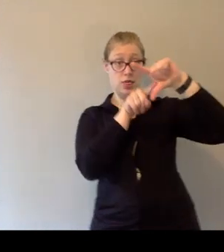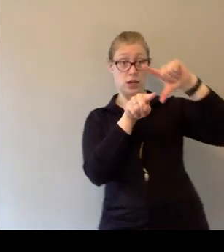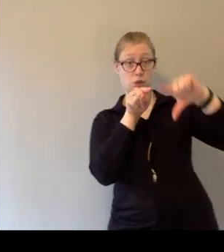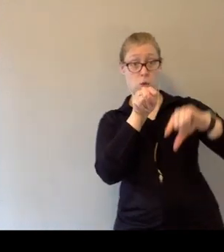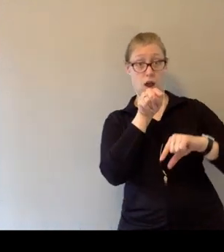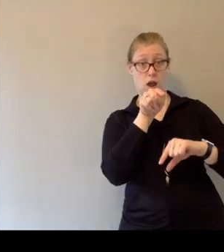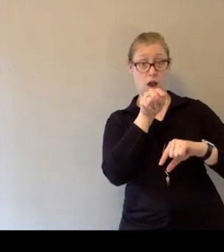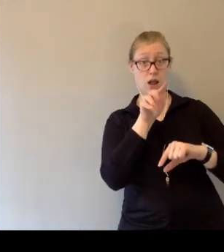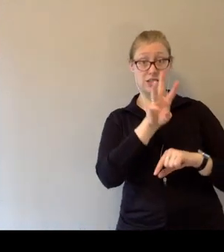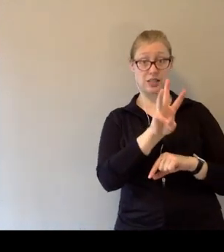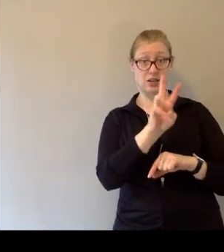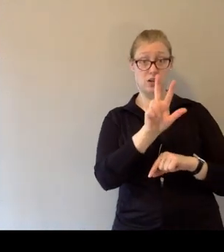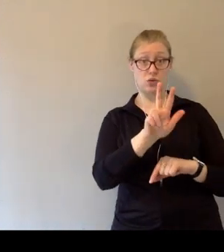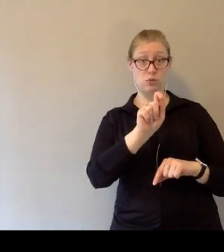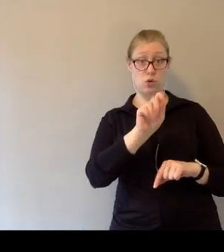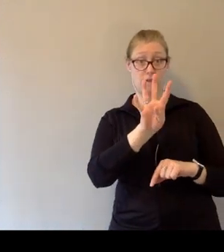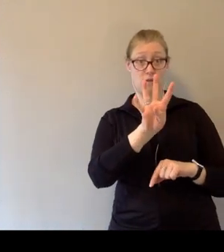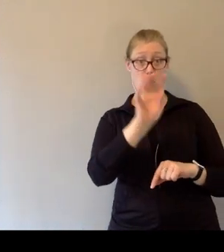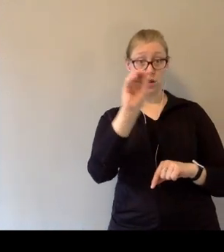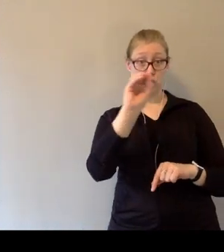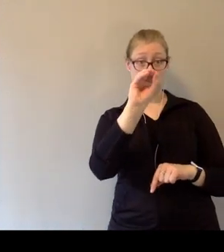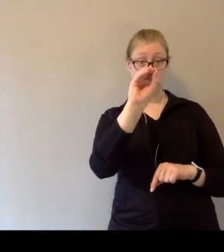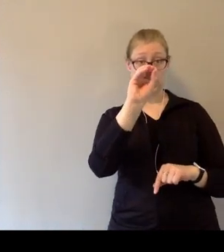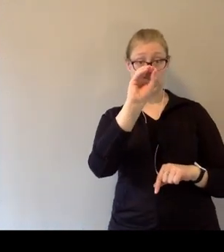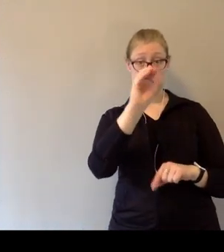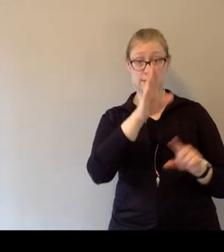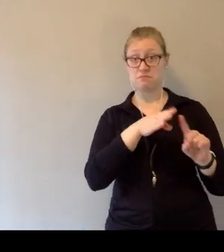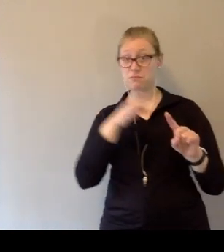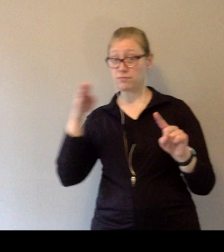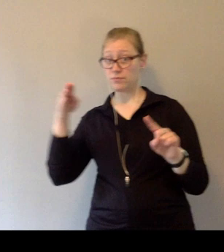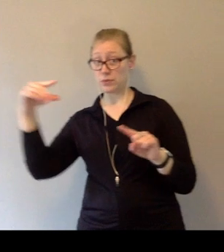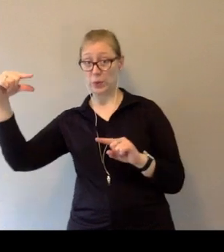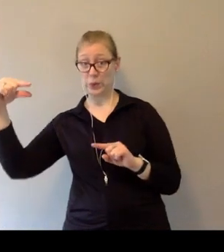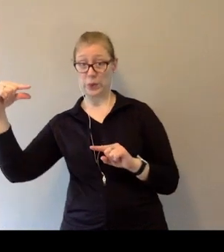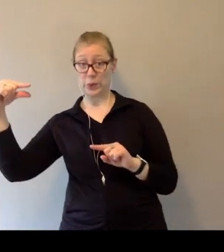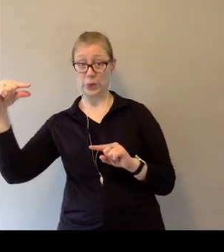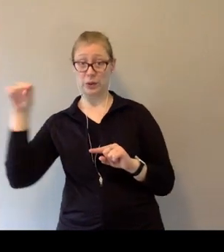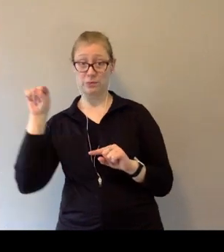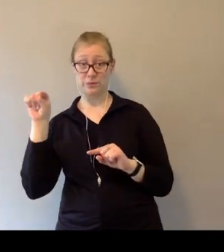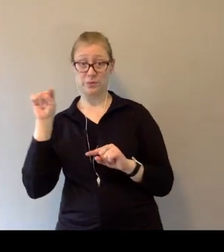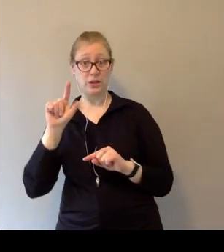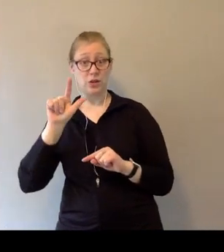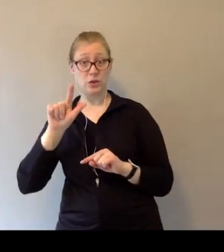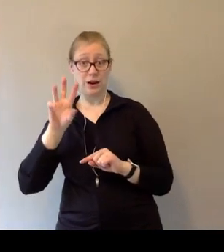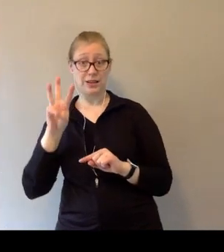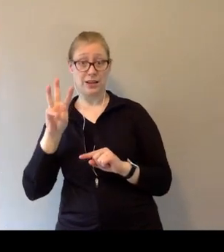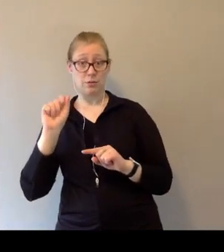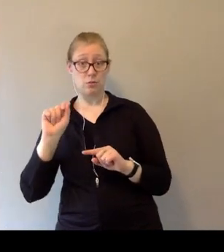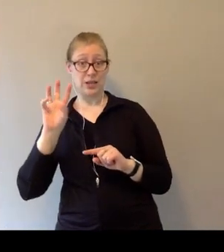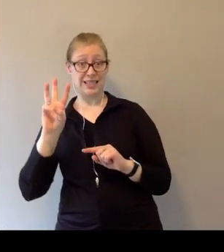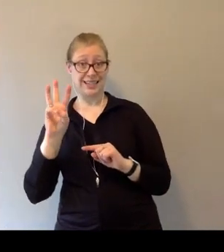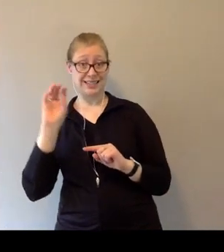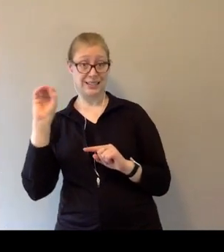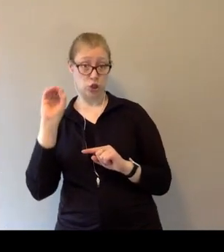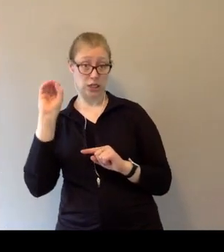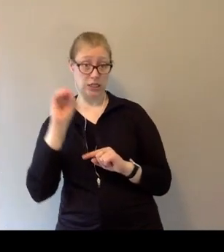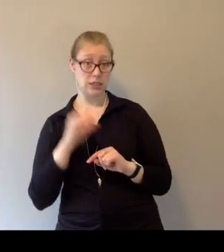degrees. That's this one. And this other angle is 26.6 degrees.